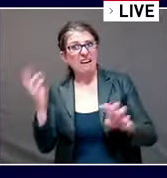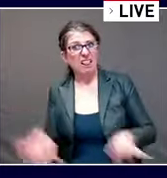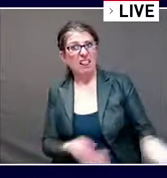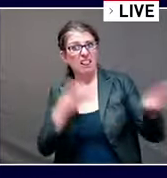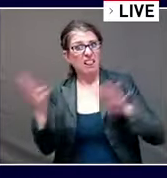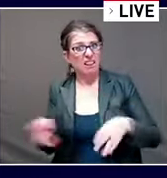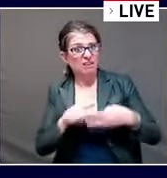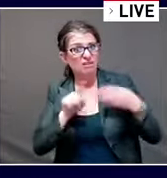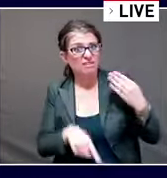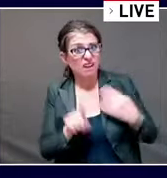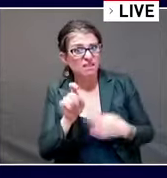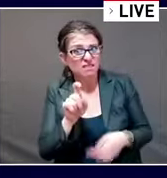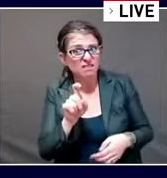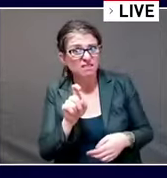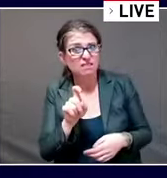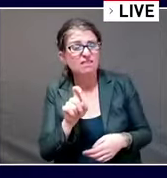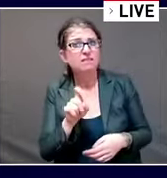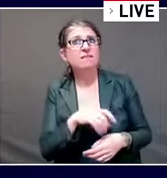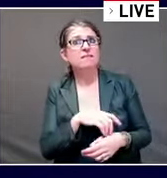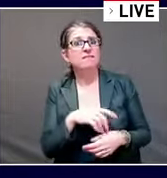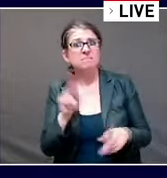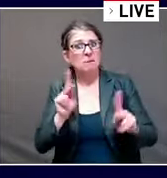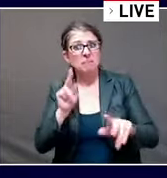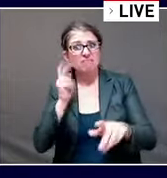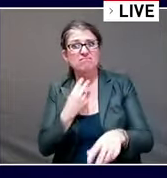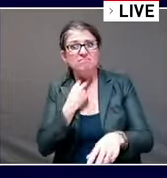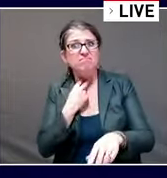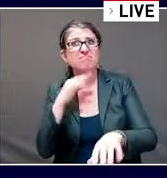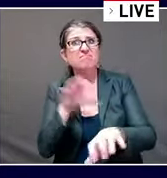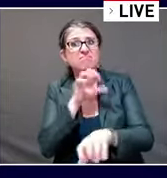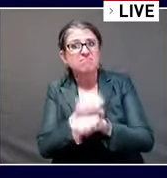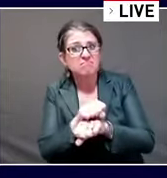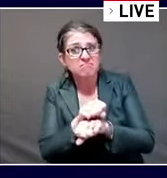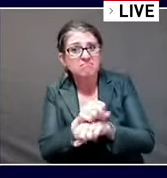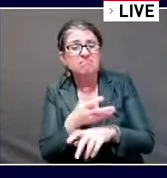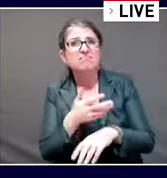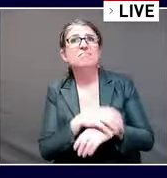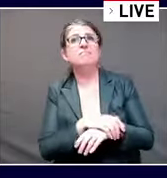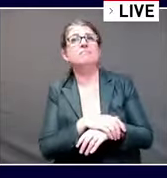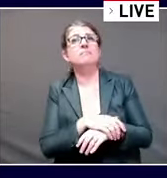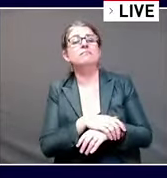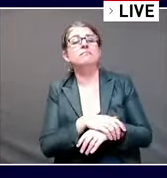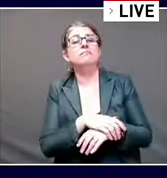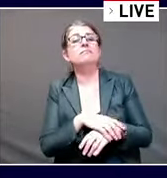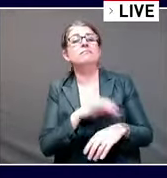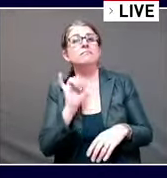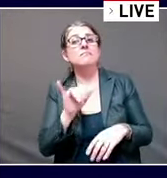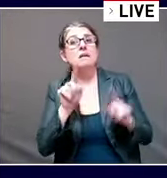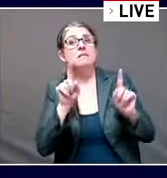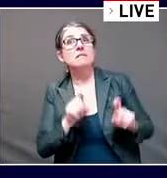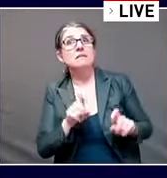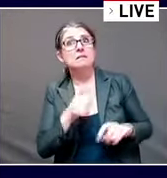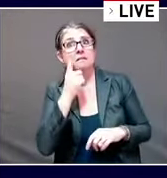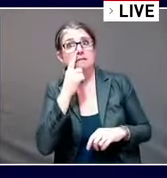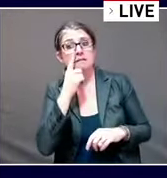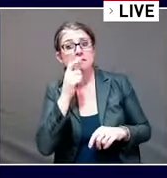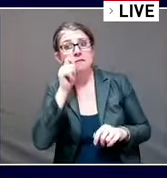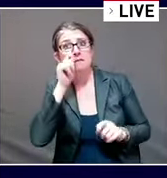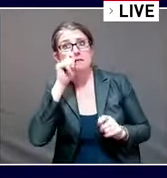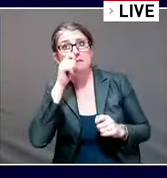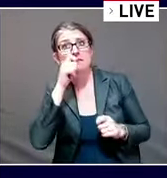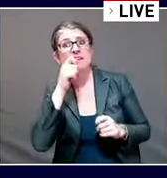of impact, you touched upon it, but the impact that the testing specifically and the higher numbers of people being tested is putting on